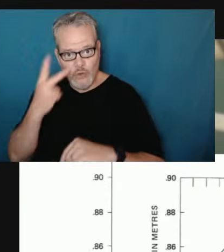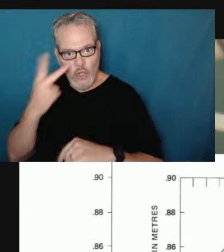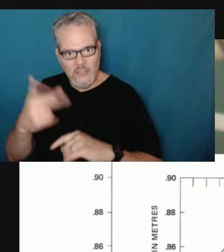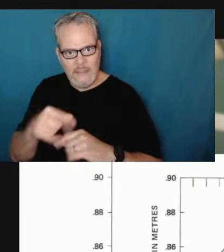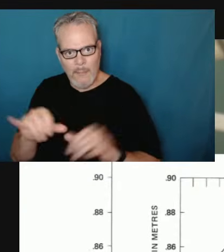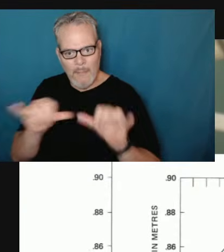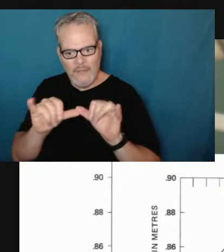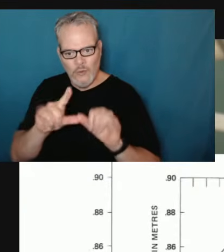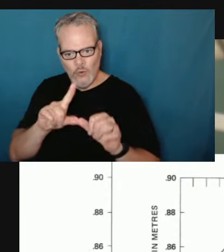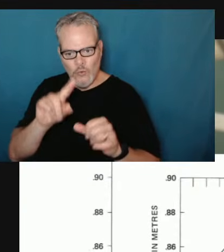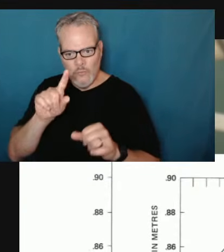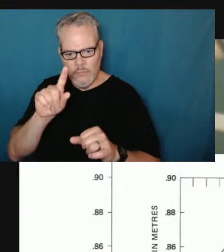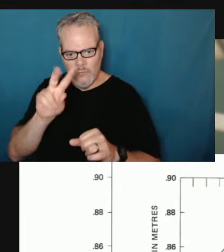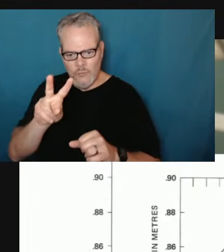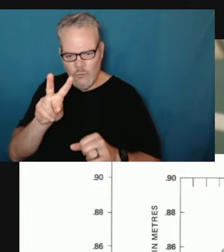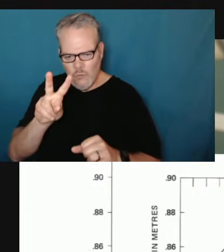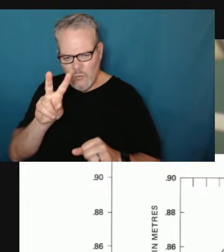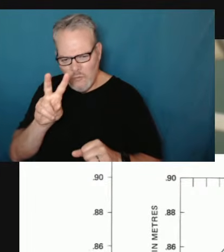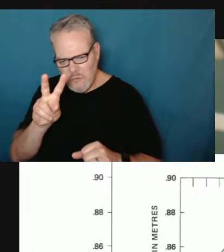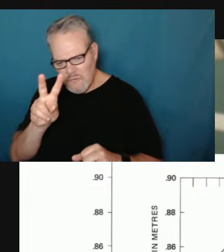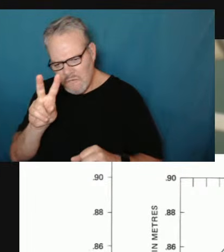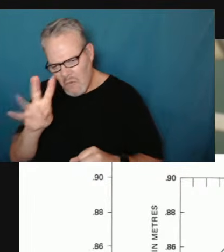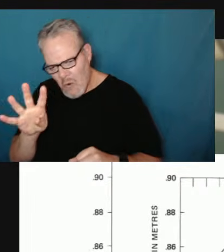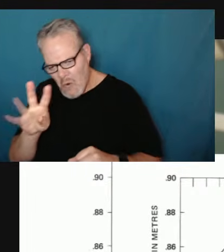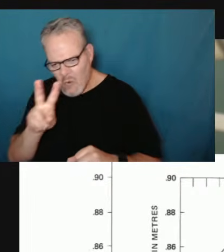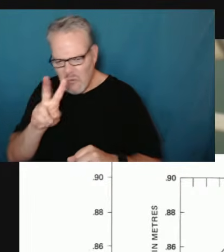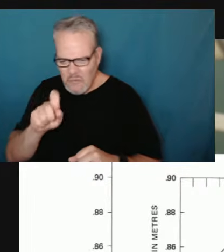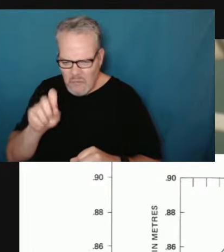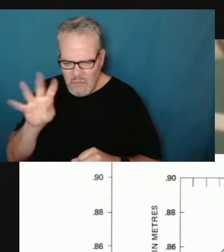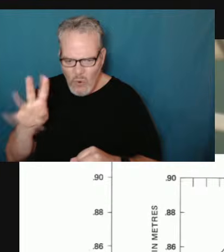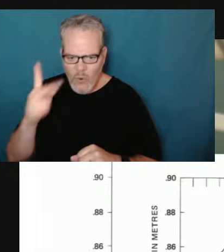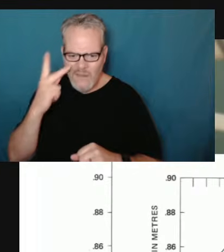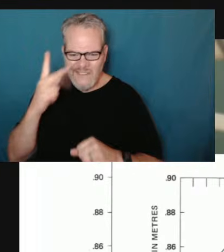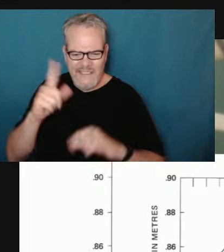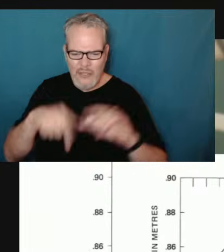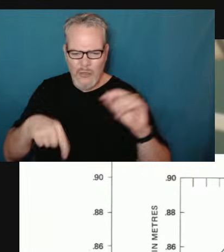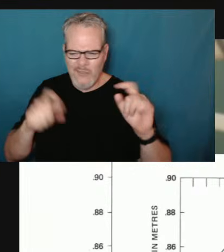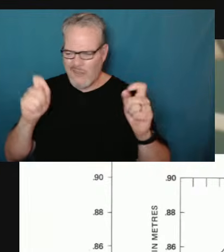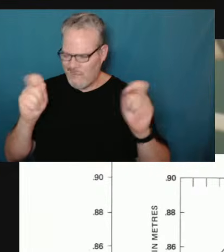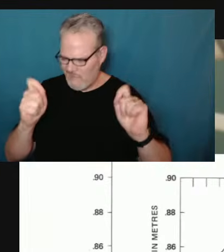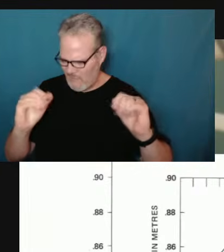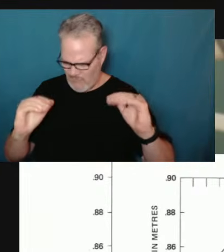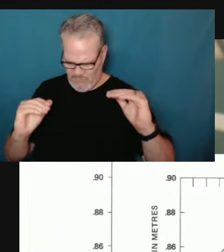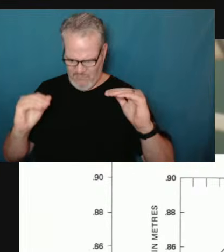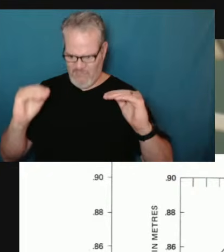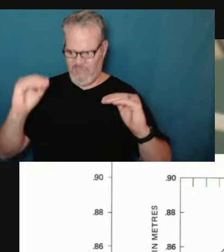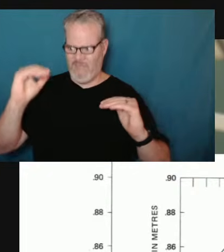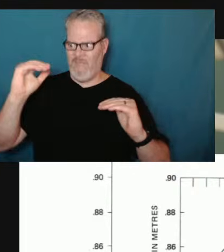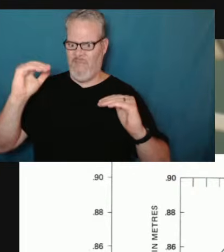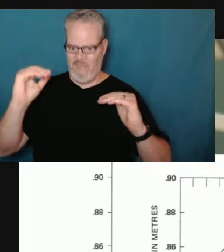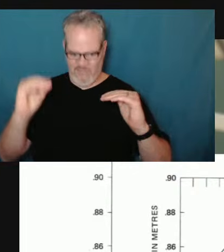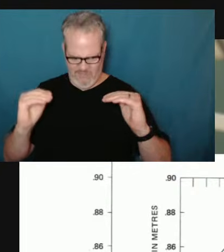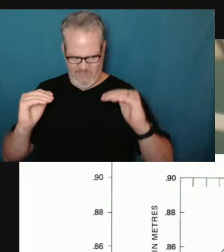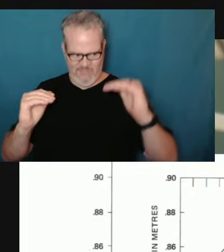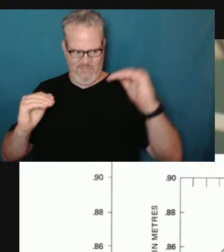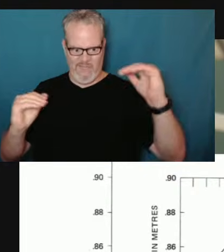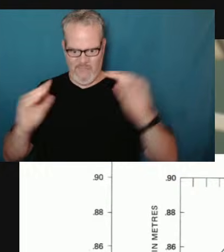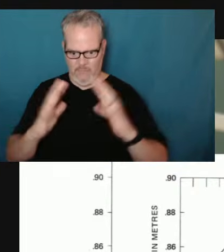measured kind of a change in between contraction and expansion between the top of Helena Poly and the